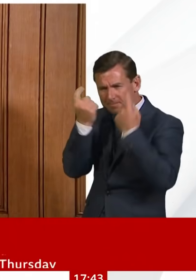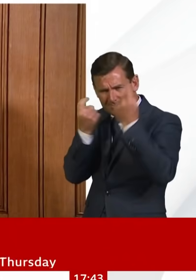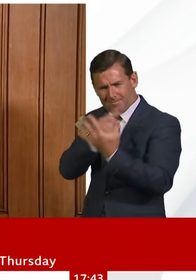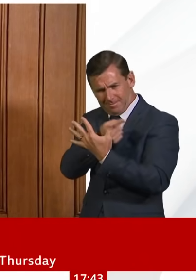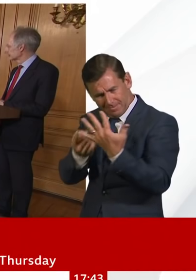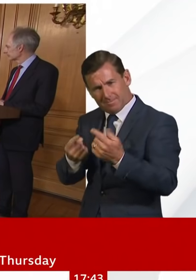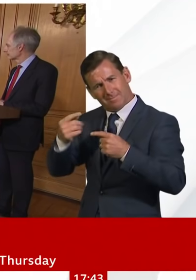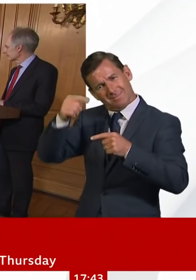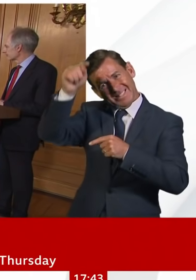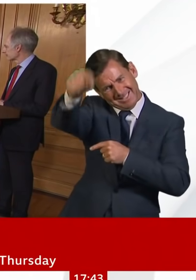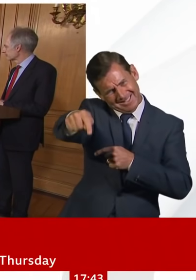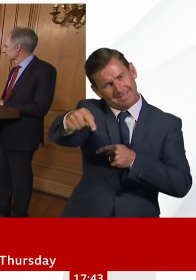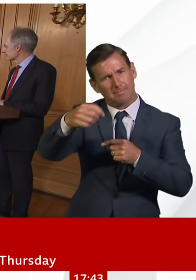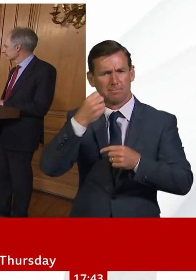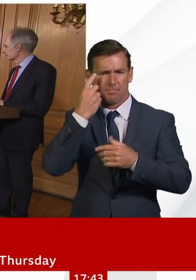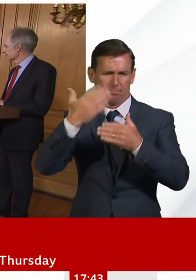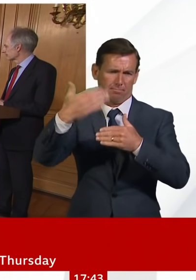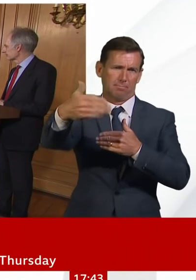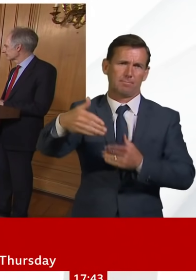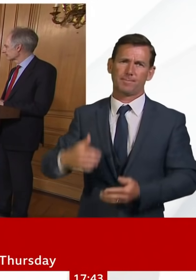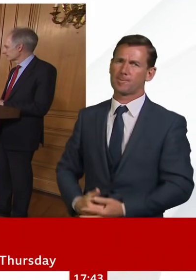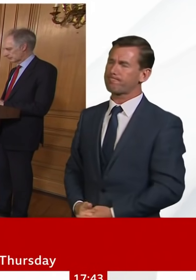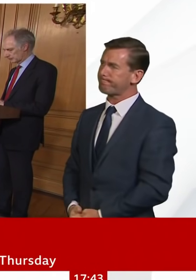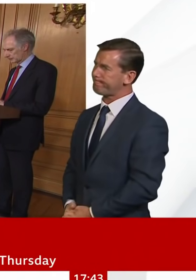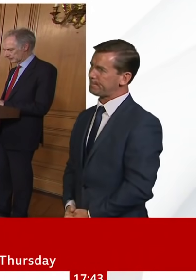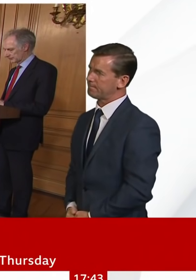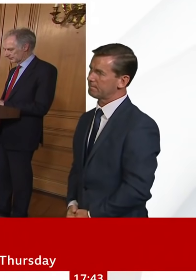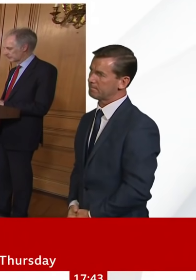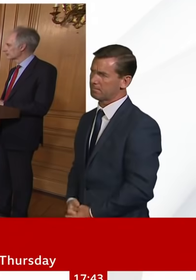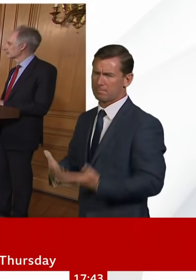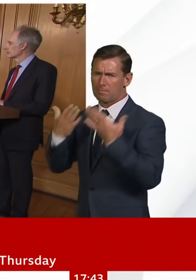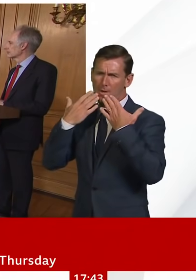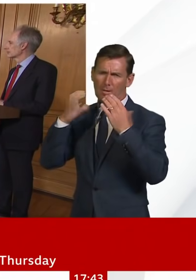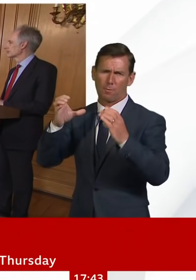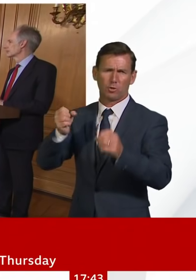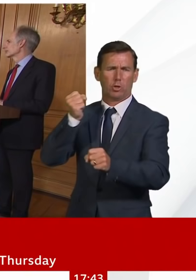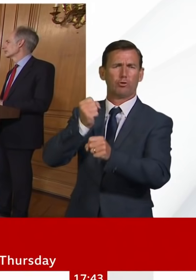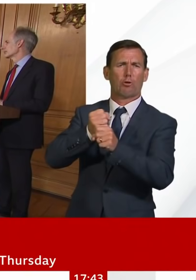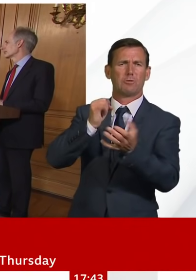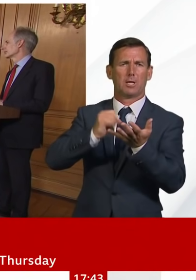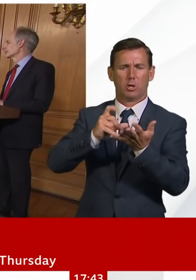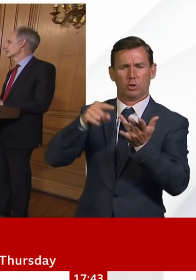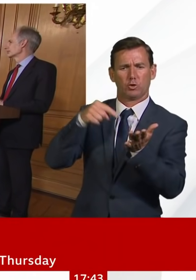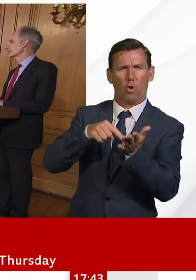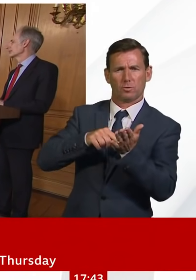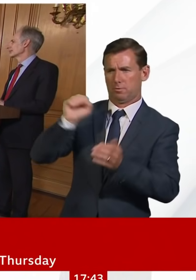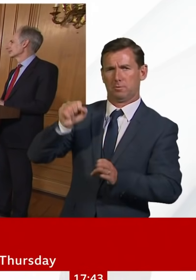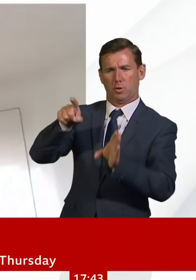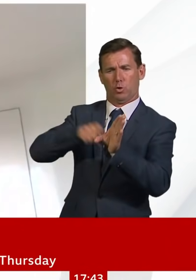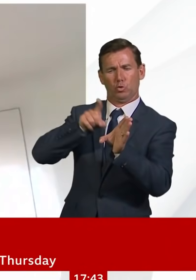that. Thanks very much. Geraldine Scott from the Yorkshire Post. Thank